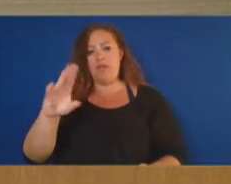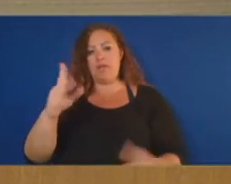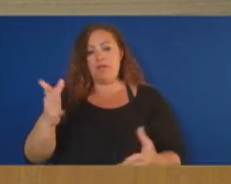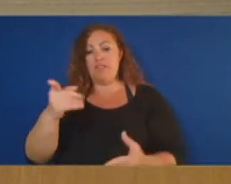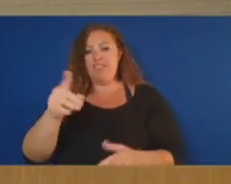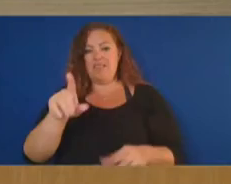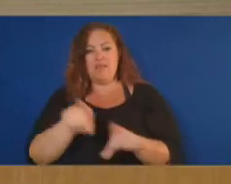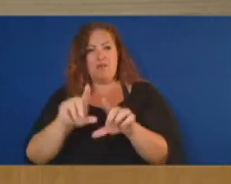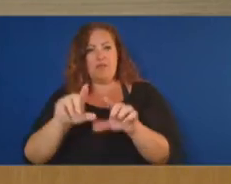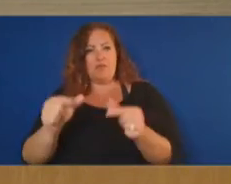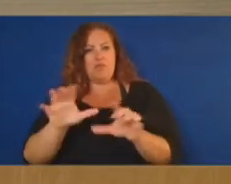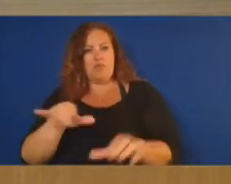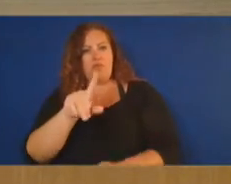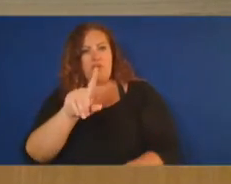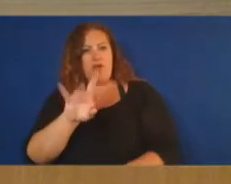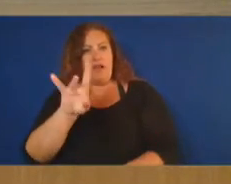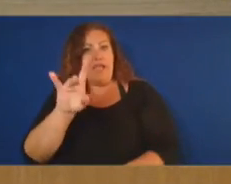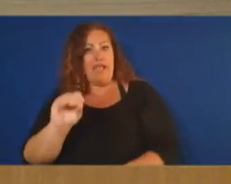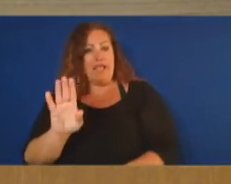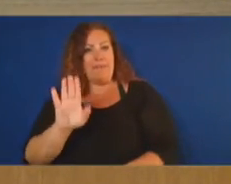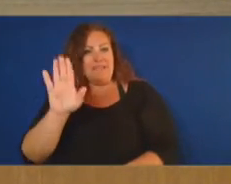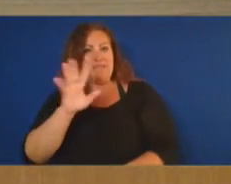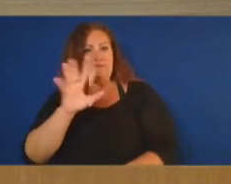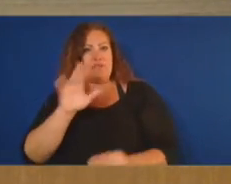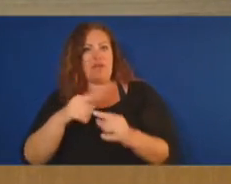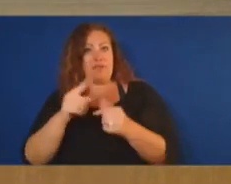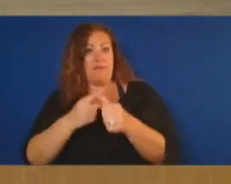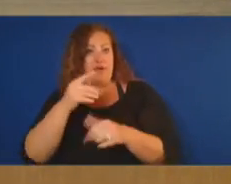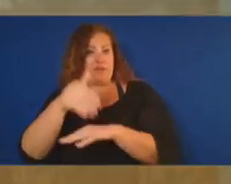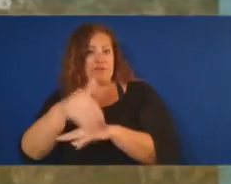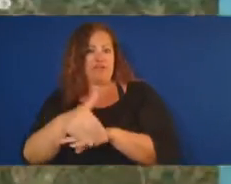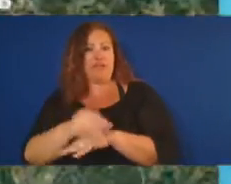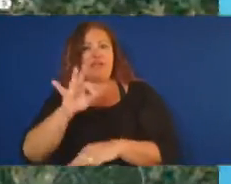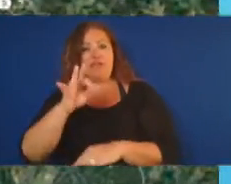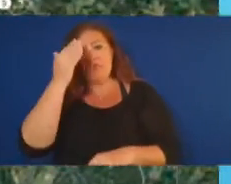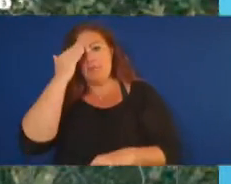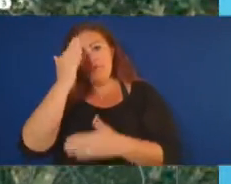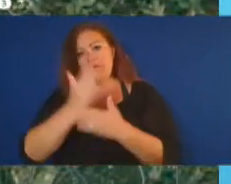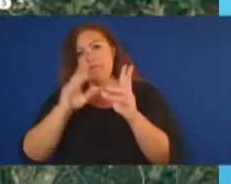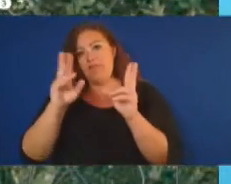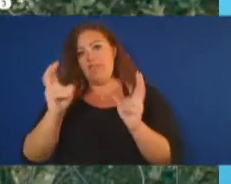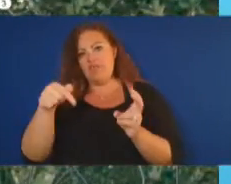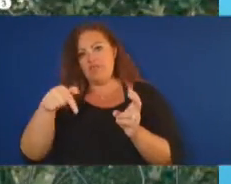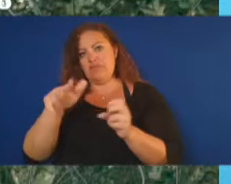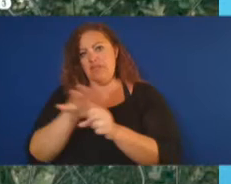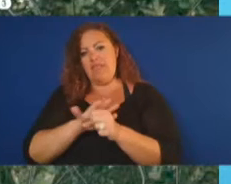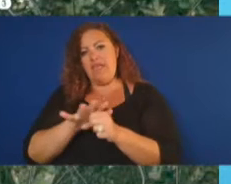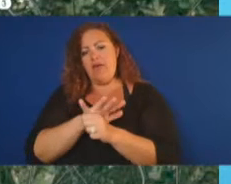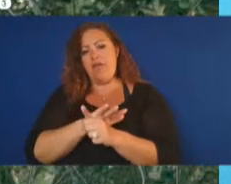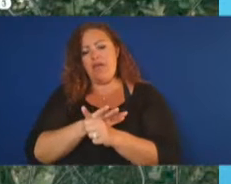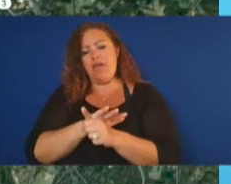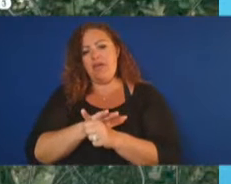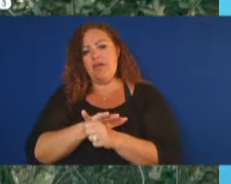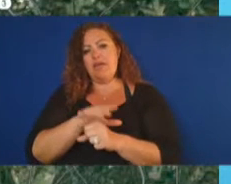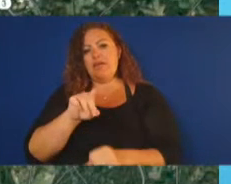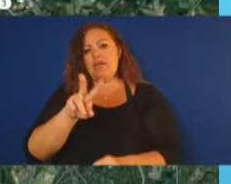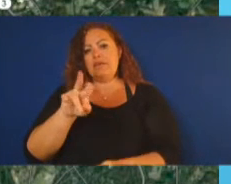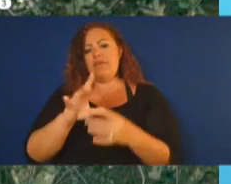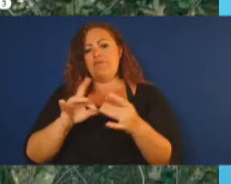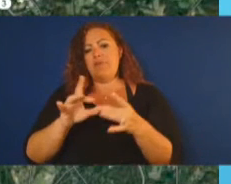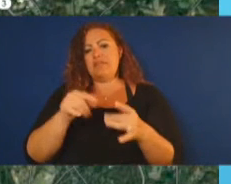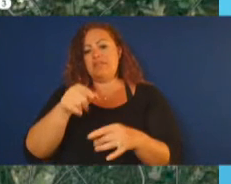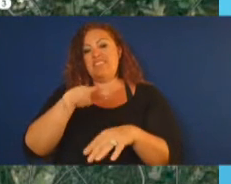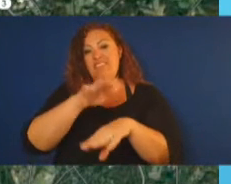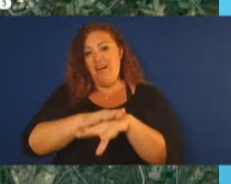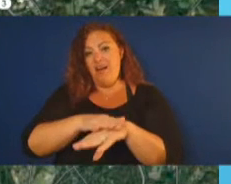acre petition that we talked about first tonight um so familiar with some of the issues in the area um as Dave mentioned this is literally on the cabar